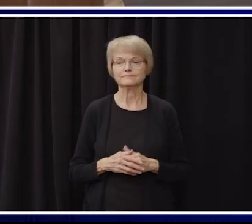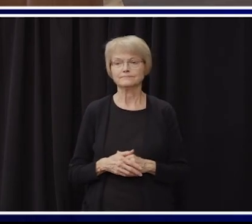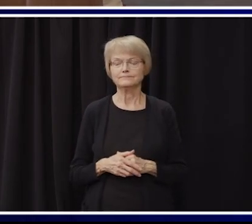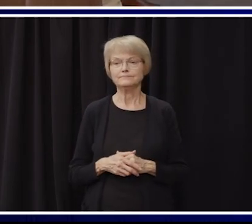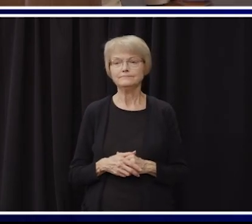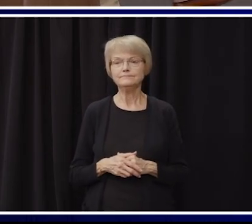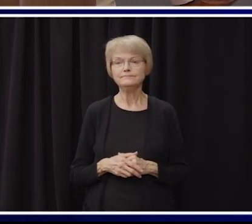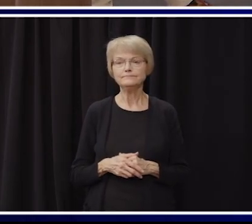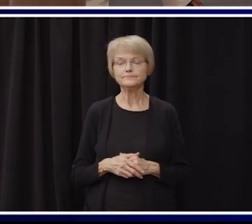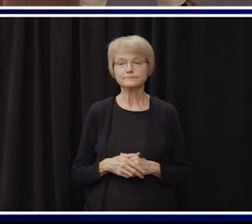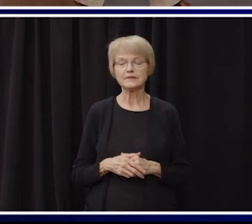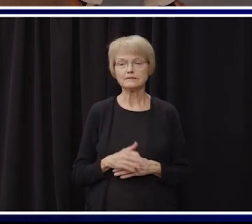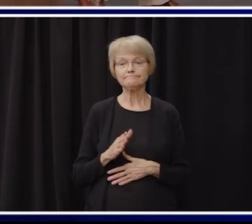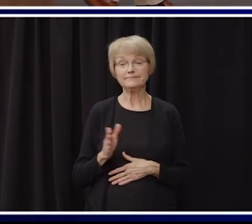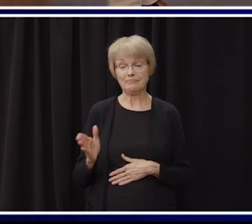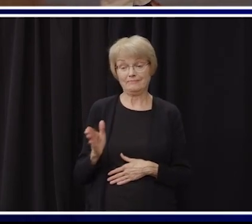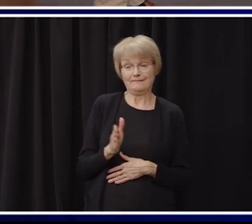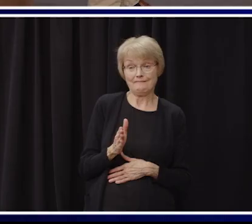Picture to the right of that,